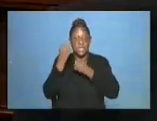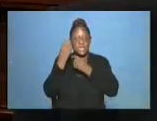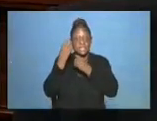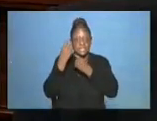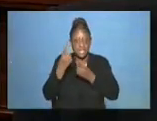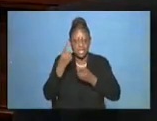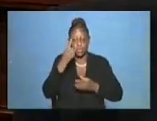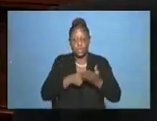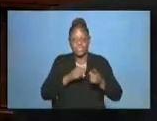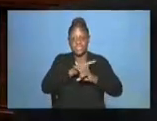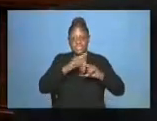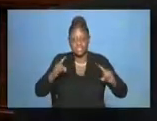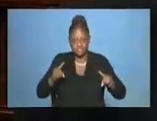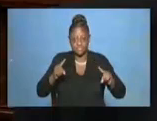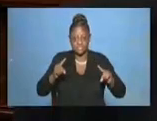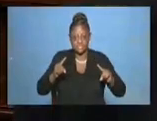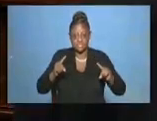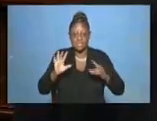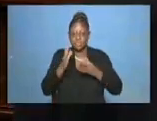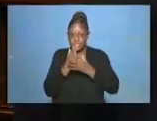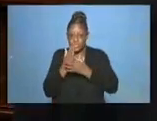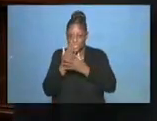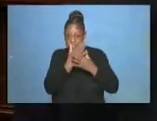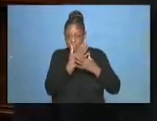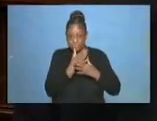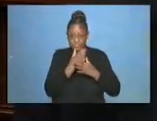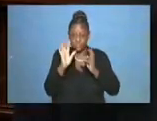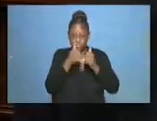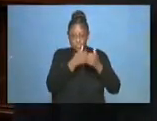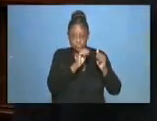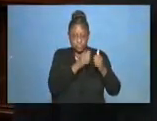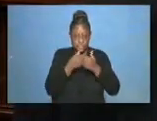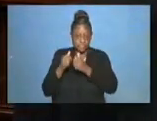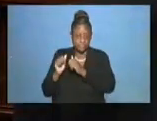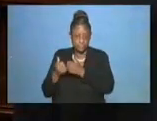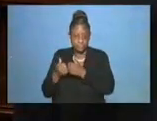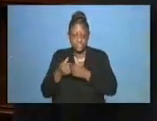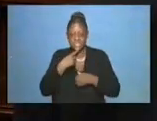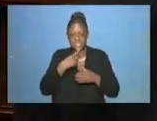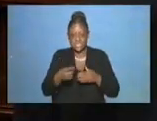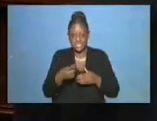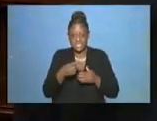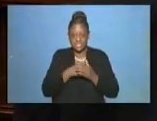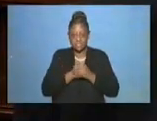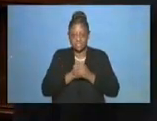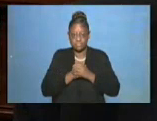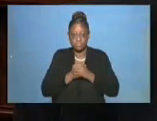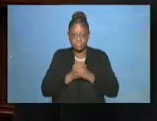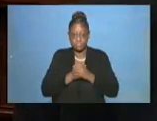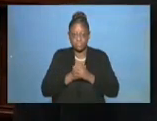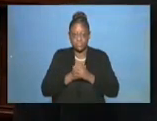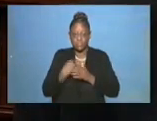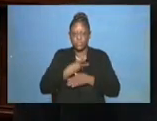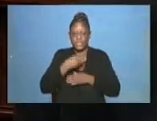what the difference between the various entities. I mentioned it. Need go no further. And you